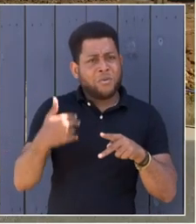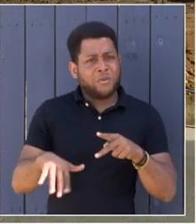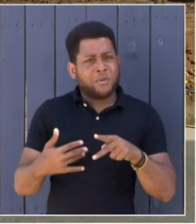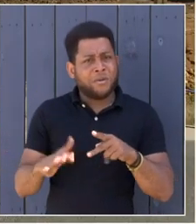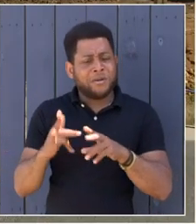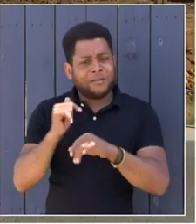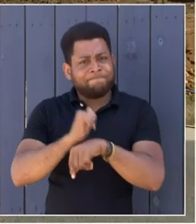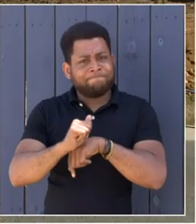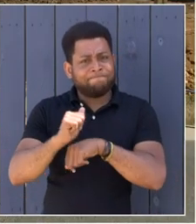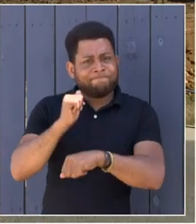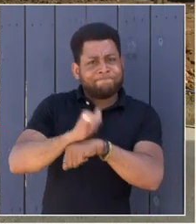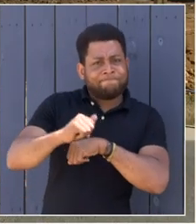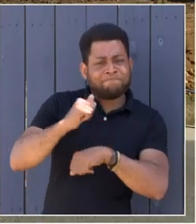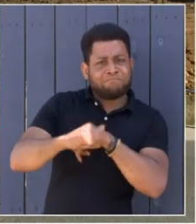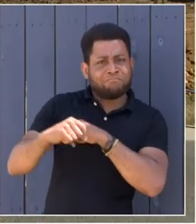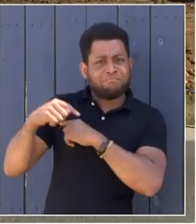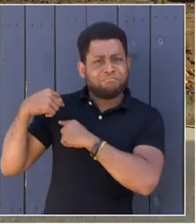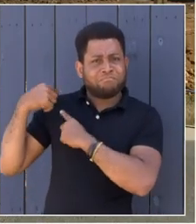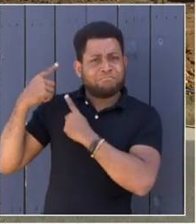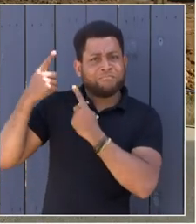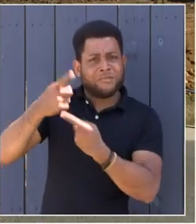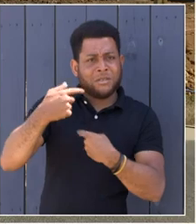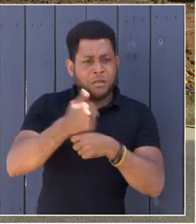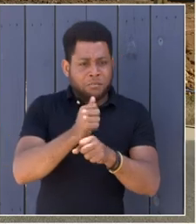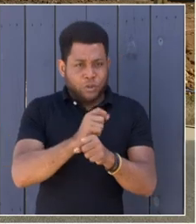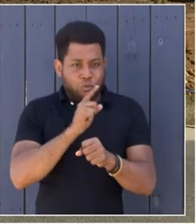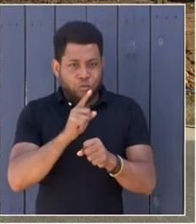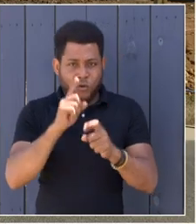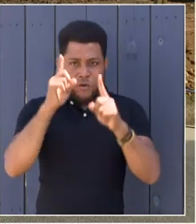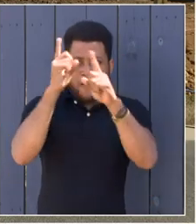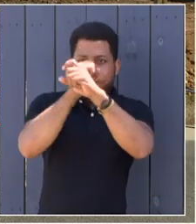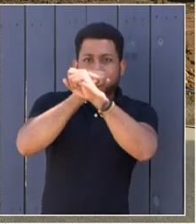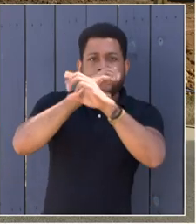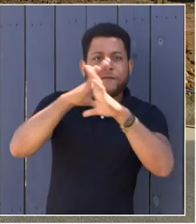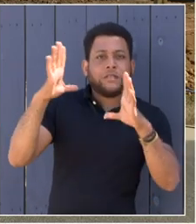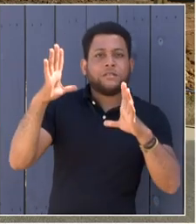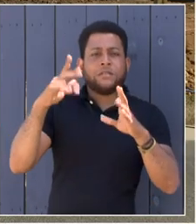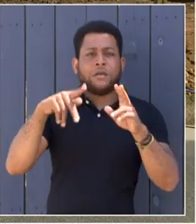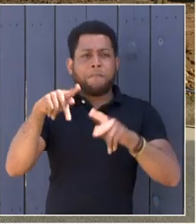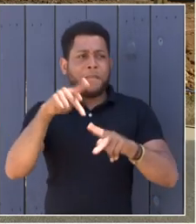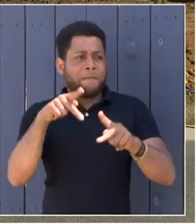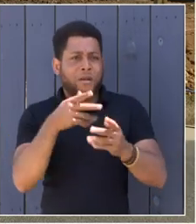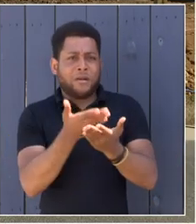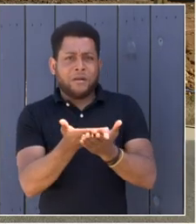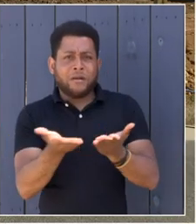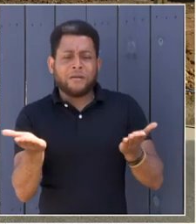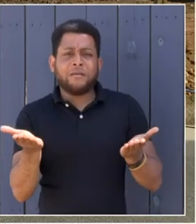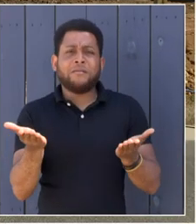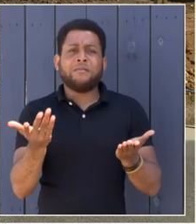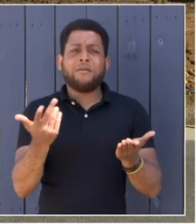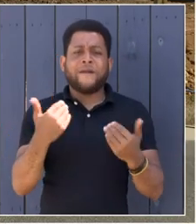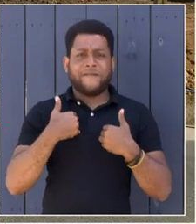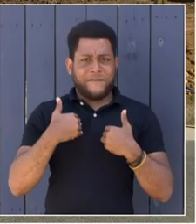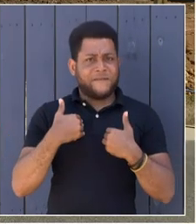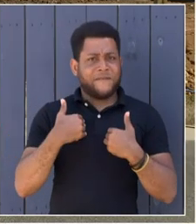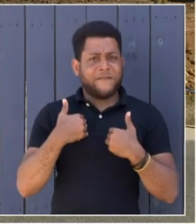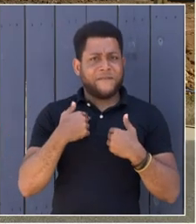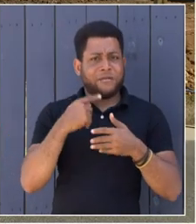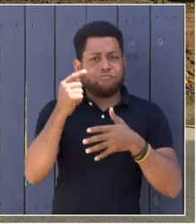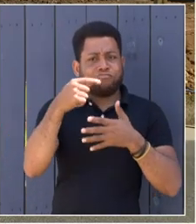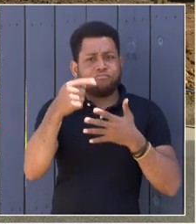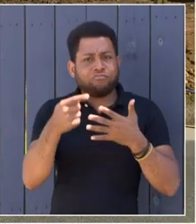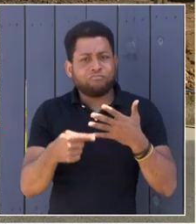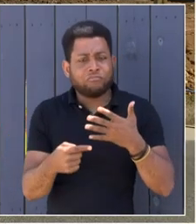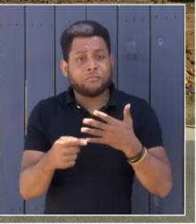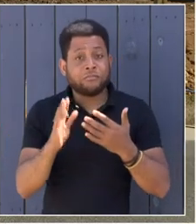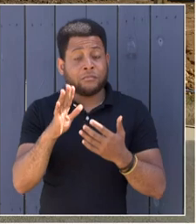community's vision and dreams of individuals like mine come true. I call them the